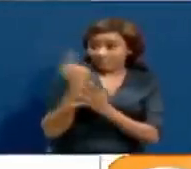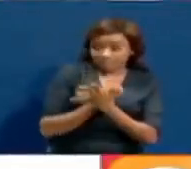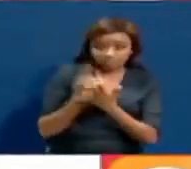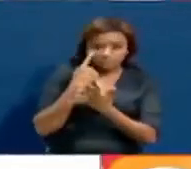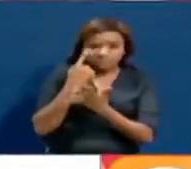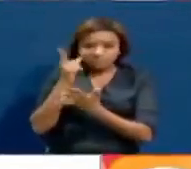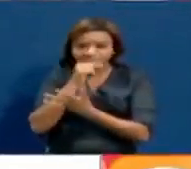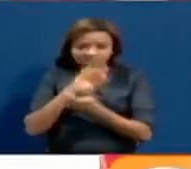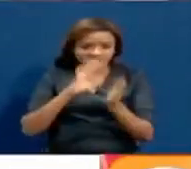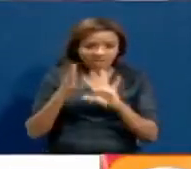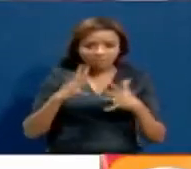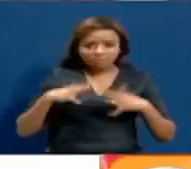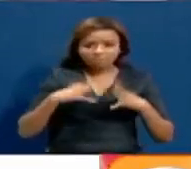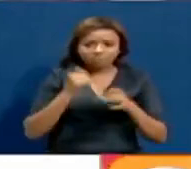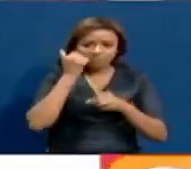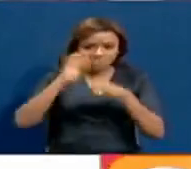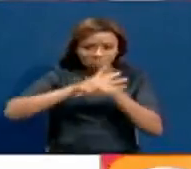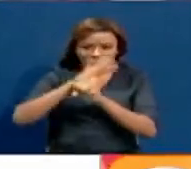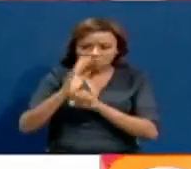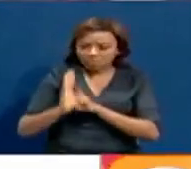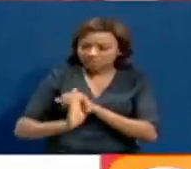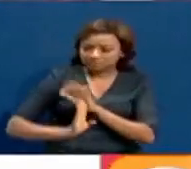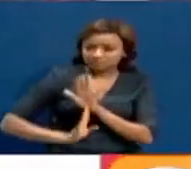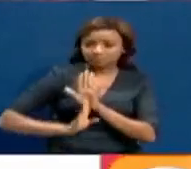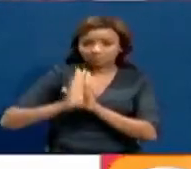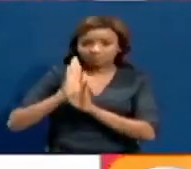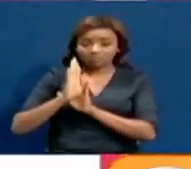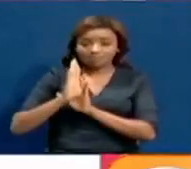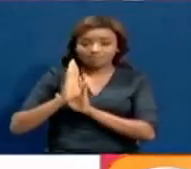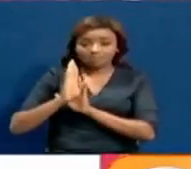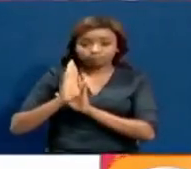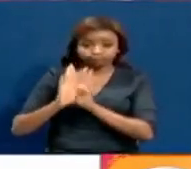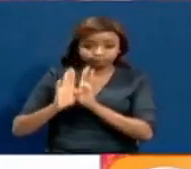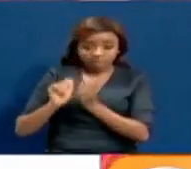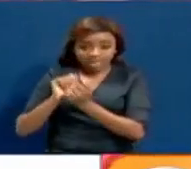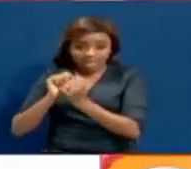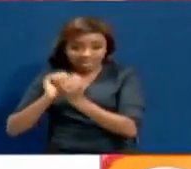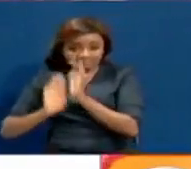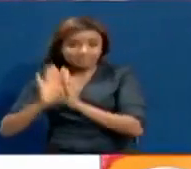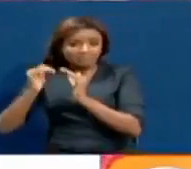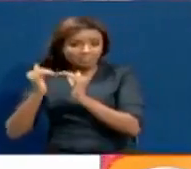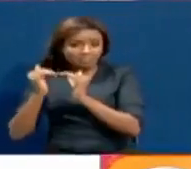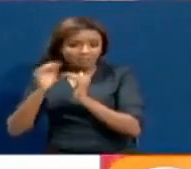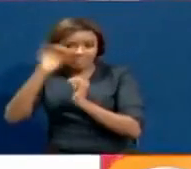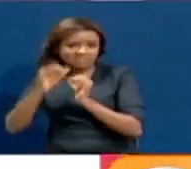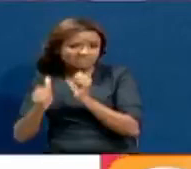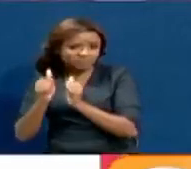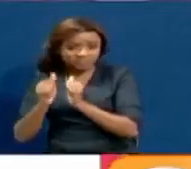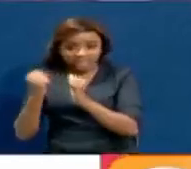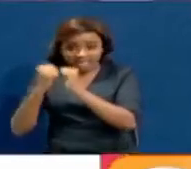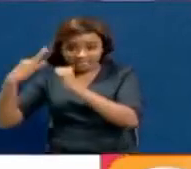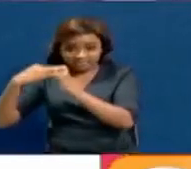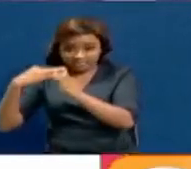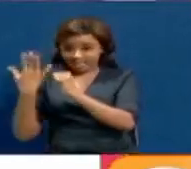sharp increase in positivity rate lately, with a high of 18% this last